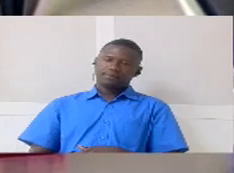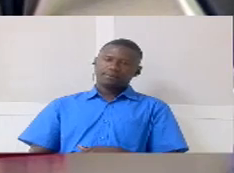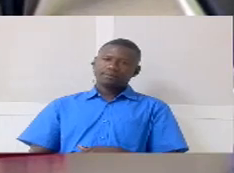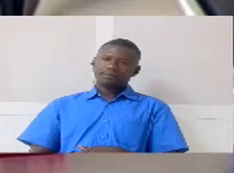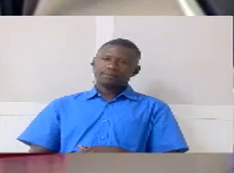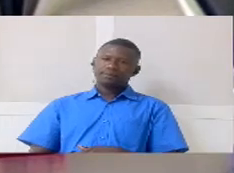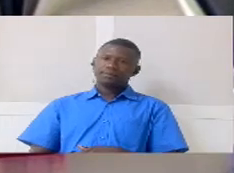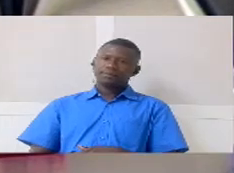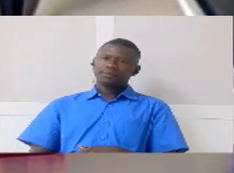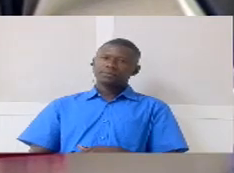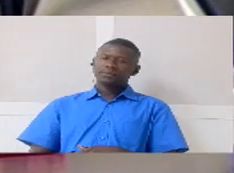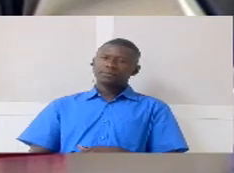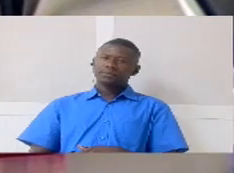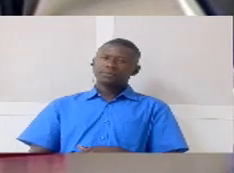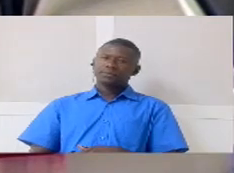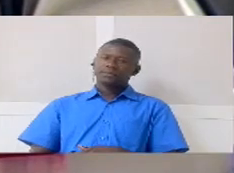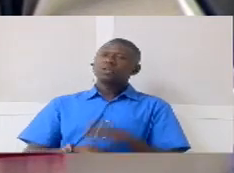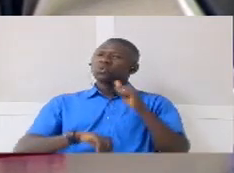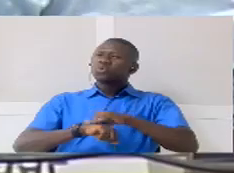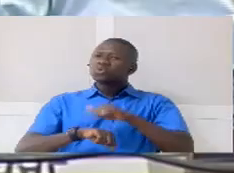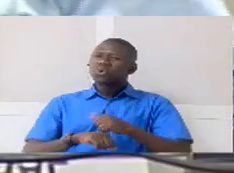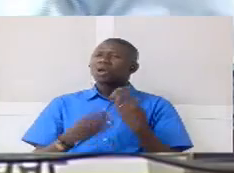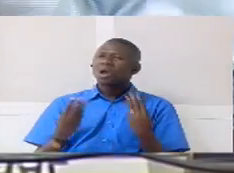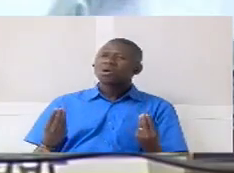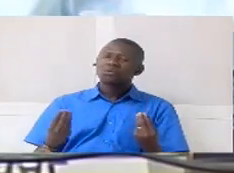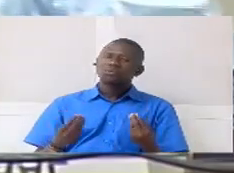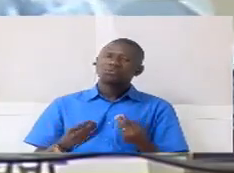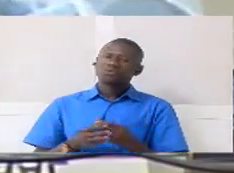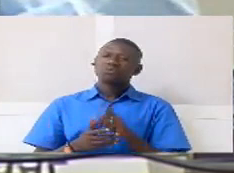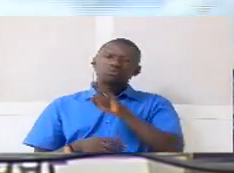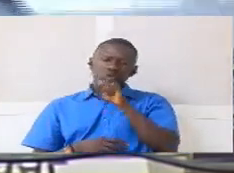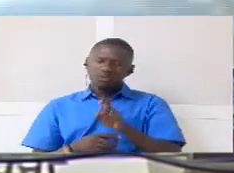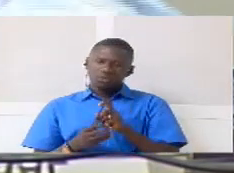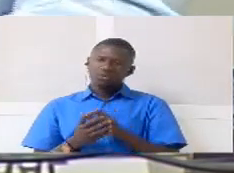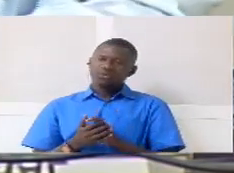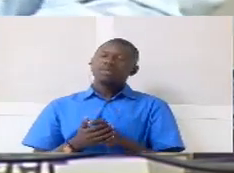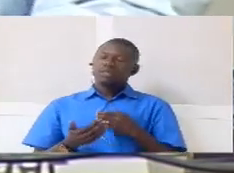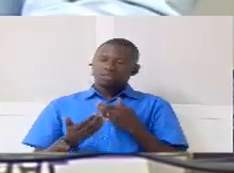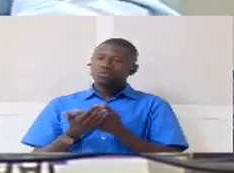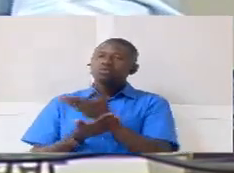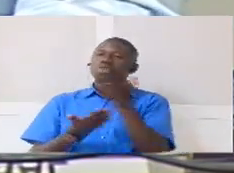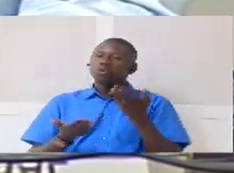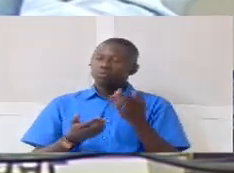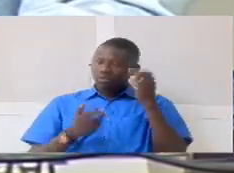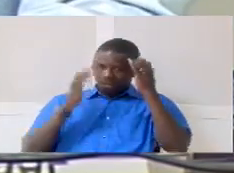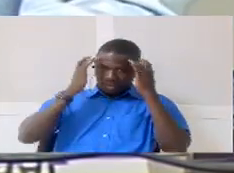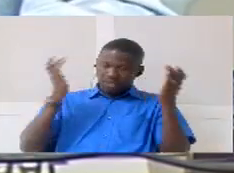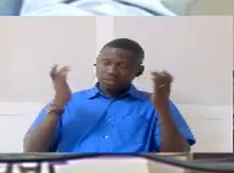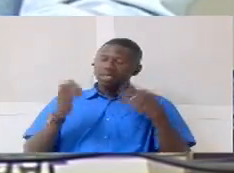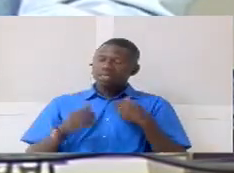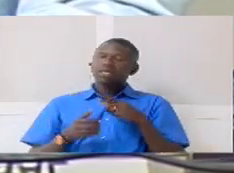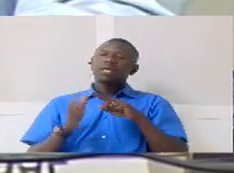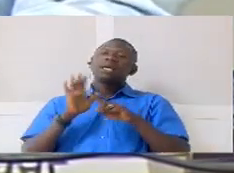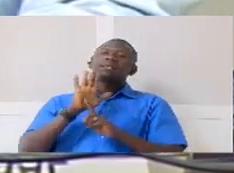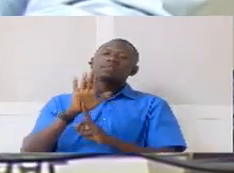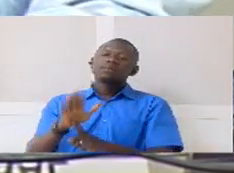Torture, as in how? It is common knowledge, is it not, that the NIA used to come to the prison